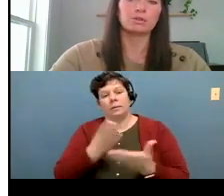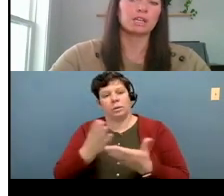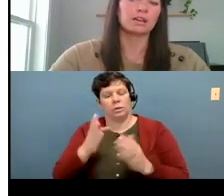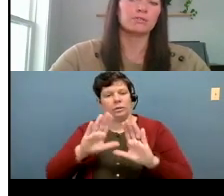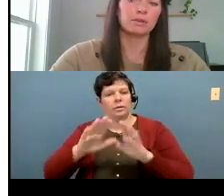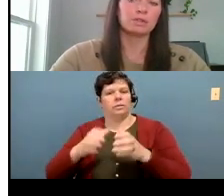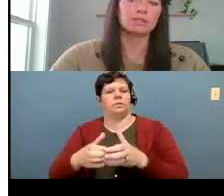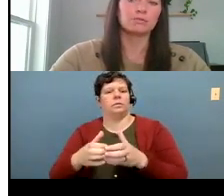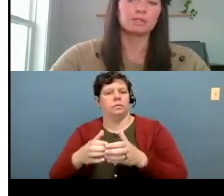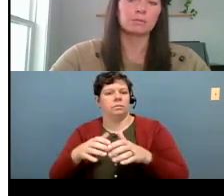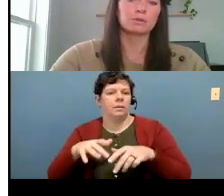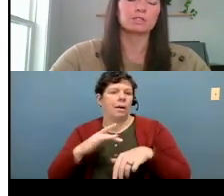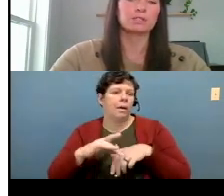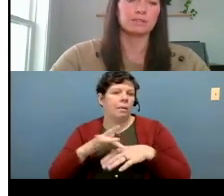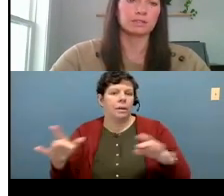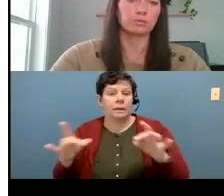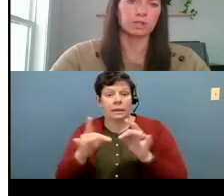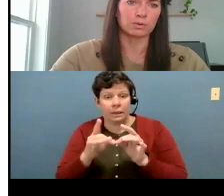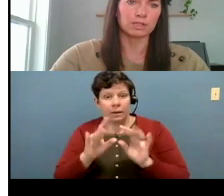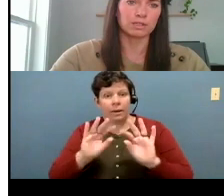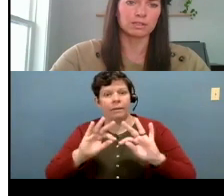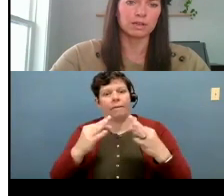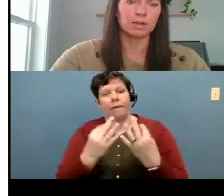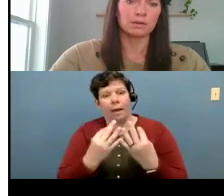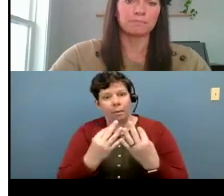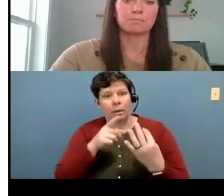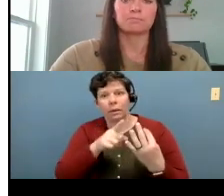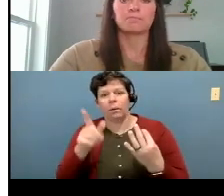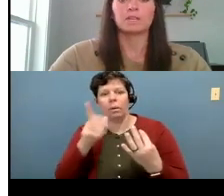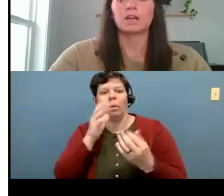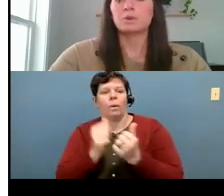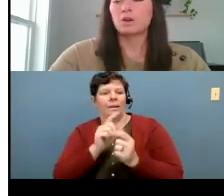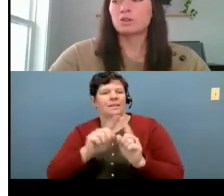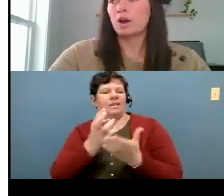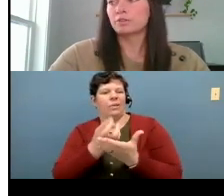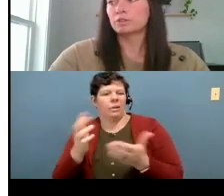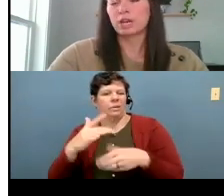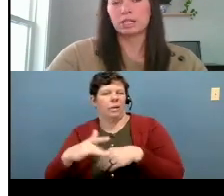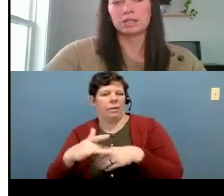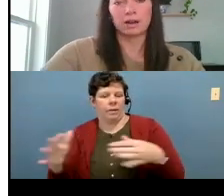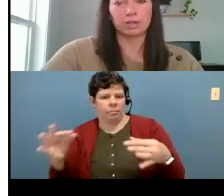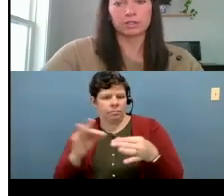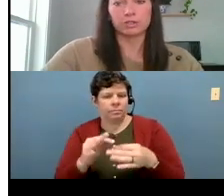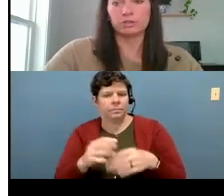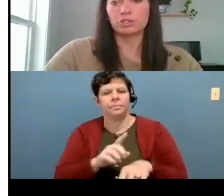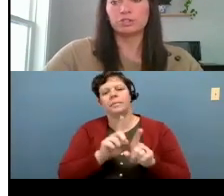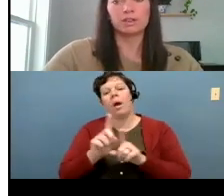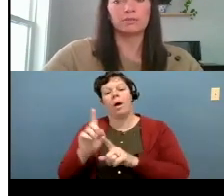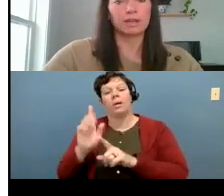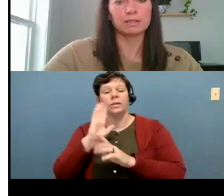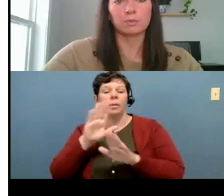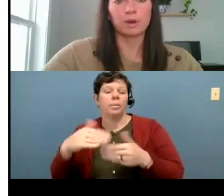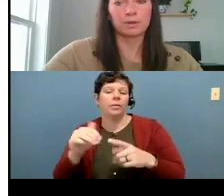available to connect families of missing persons to victim resources. And then we also offer training and outreach. So just